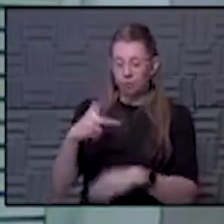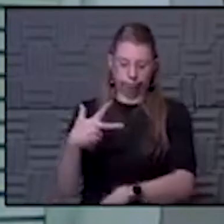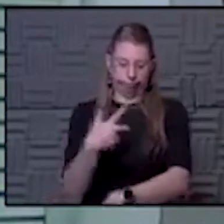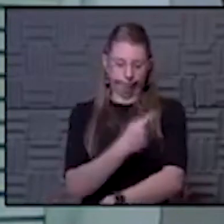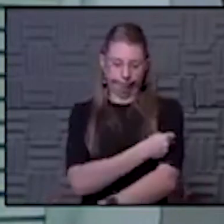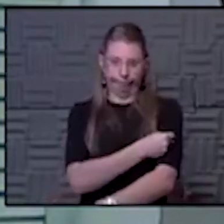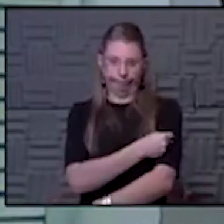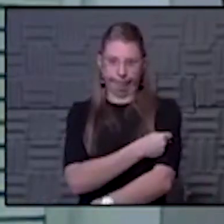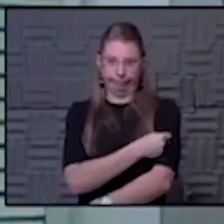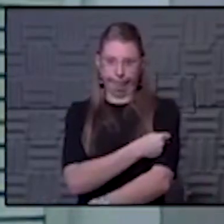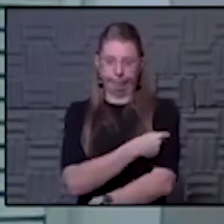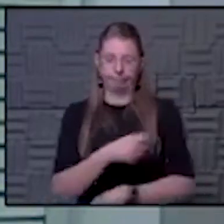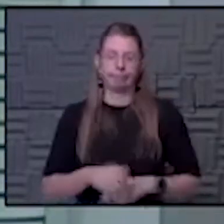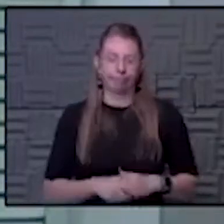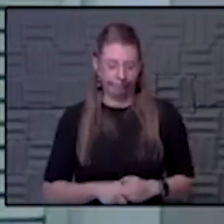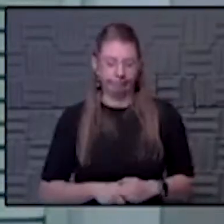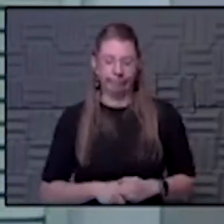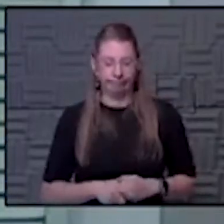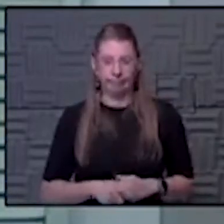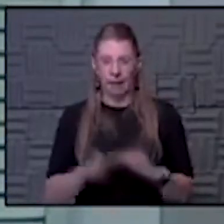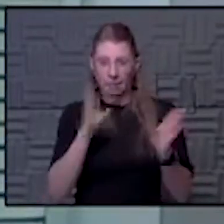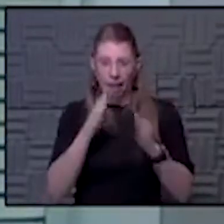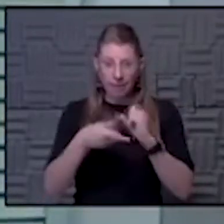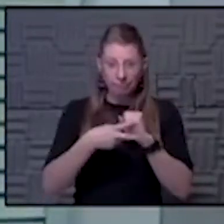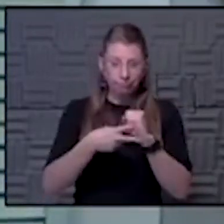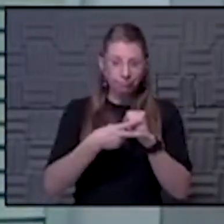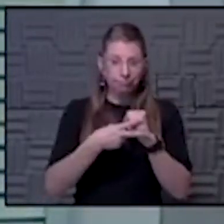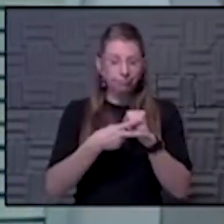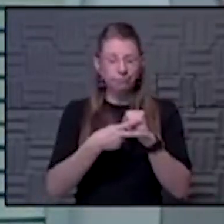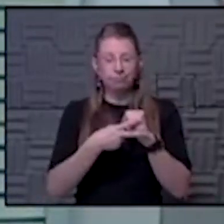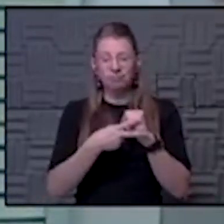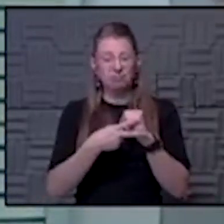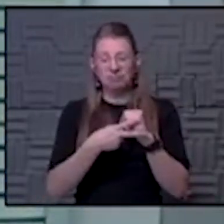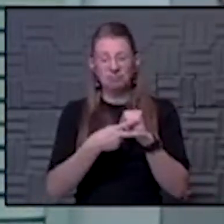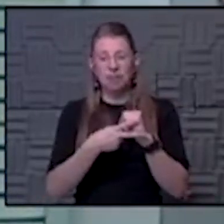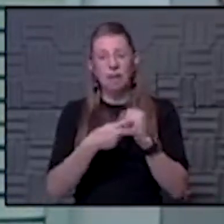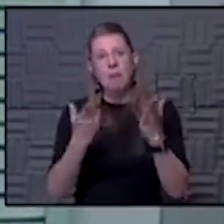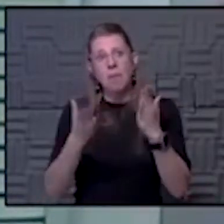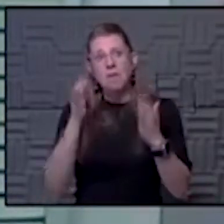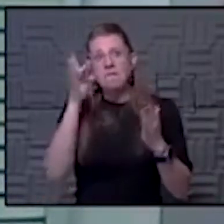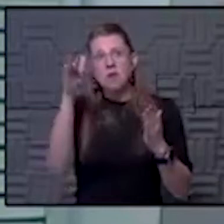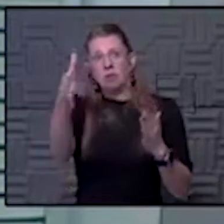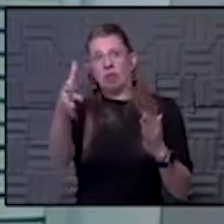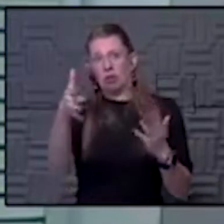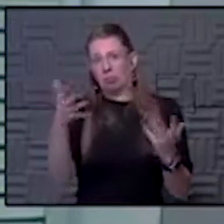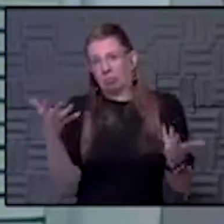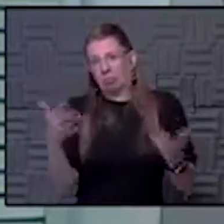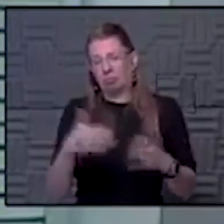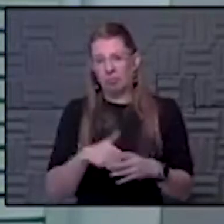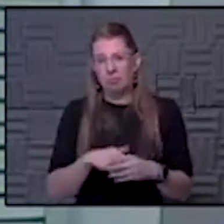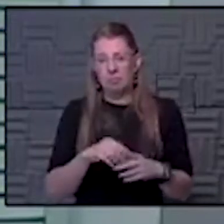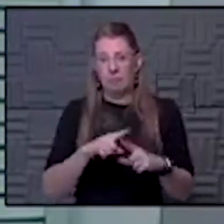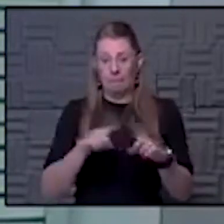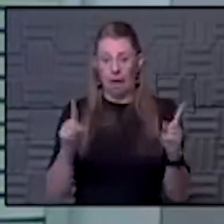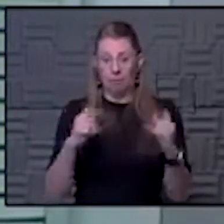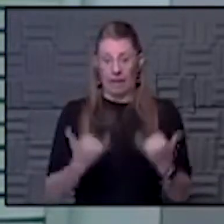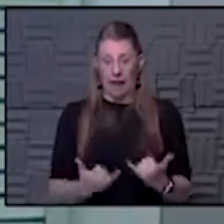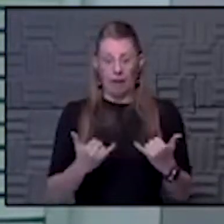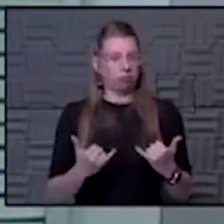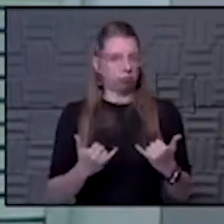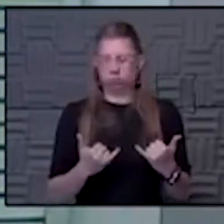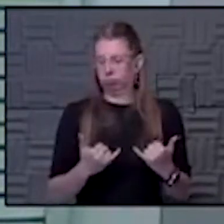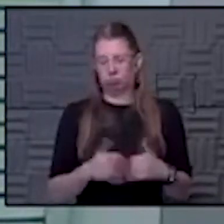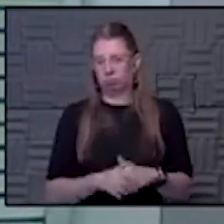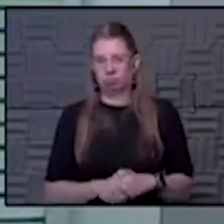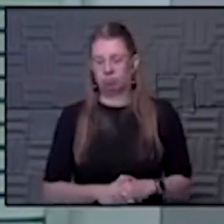people's arms. So we do not plan to have a backup supply, maybe someday in the future, but not between now and